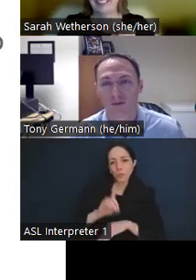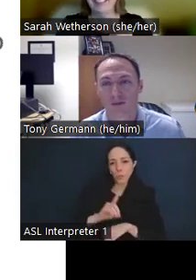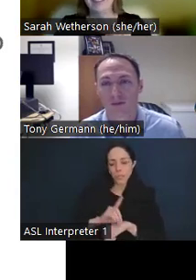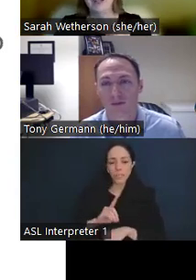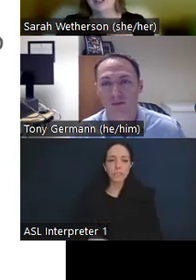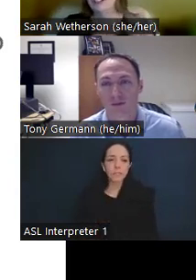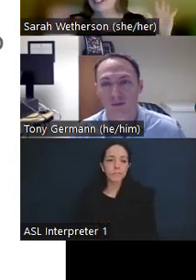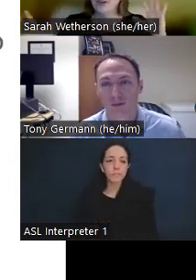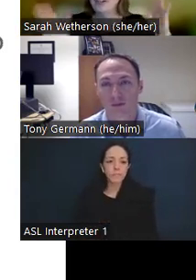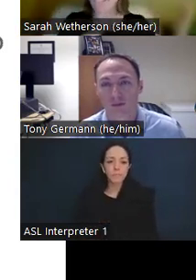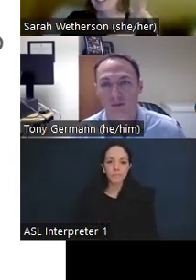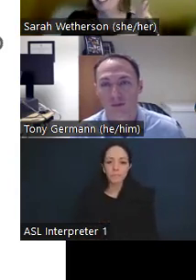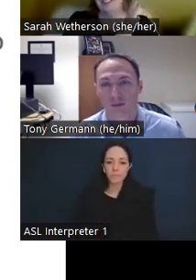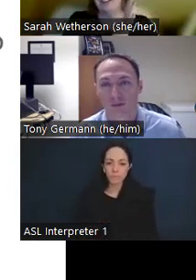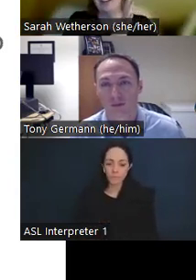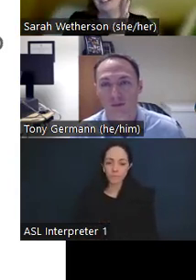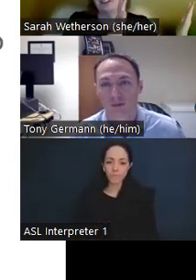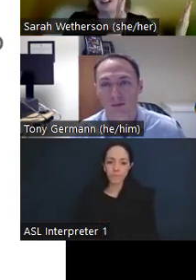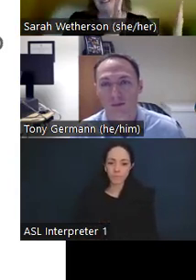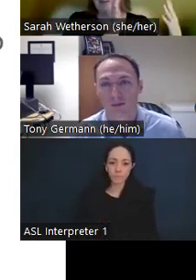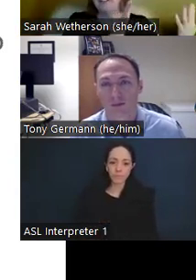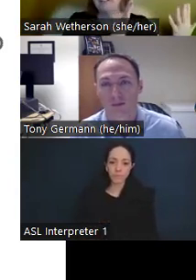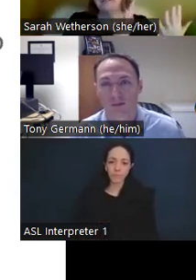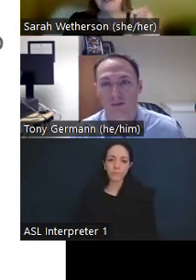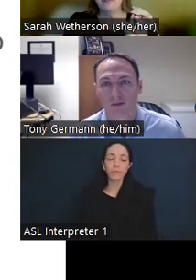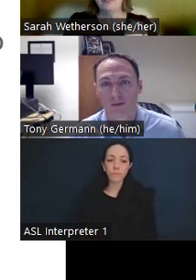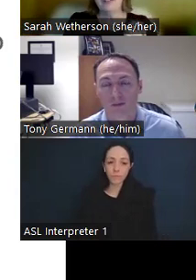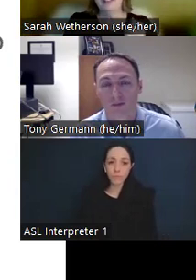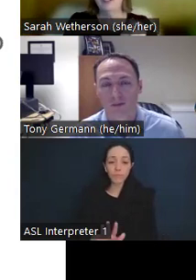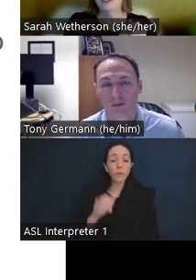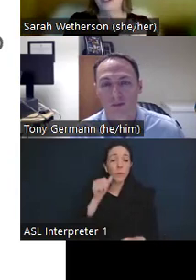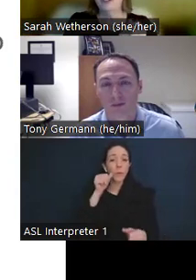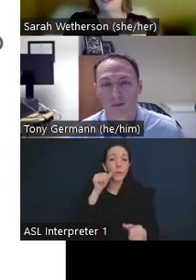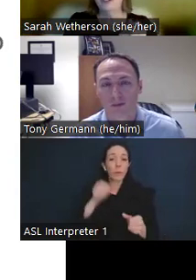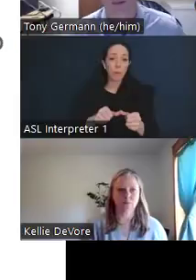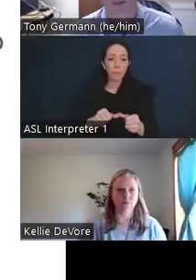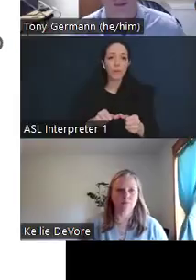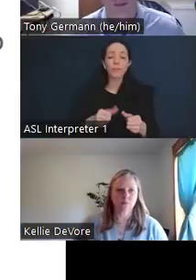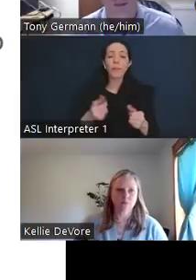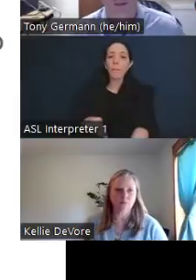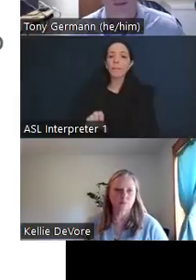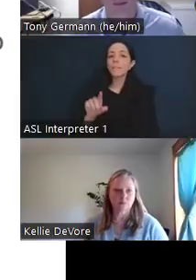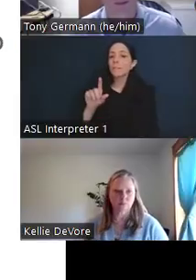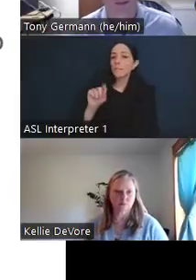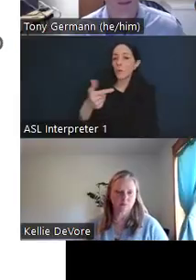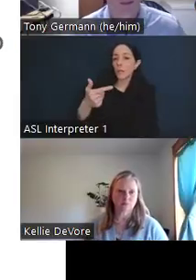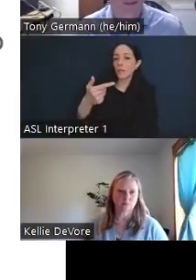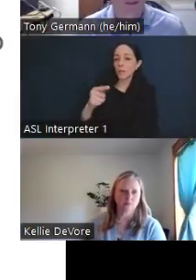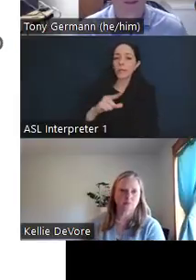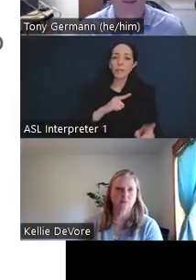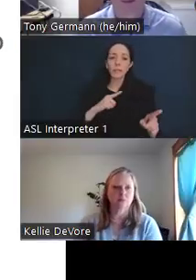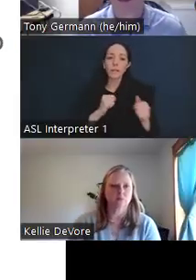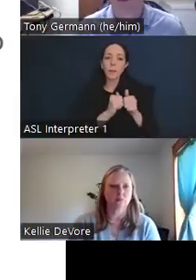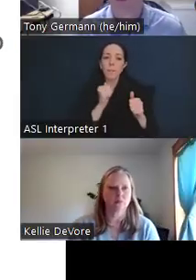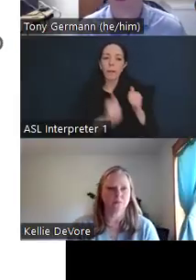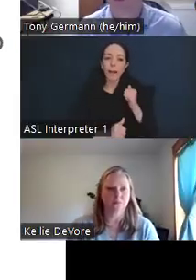more linear. So just as a reminder for folks, in 2021, the legislature passed